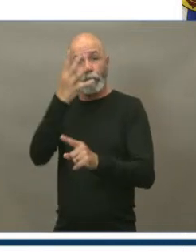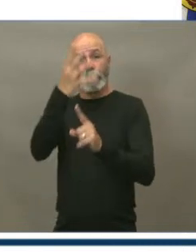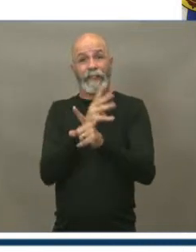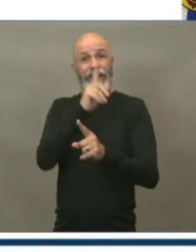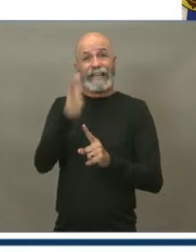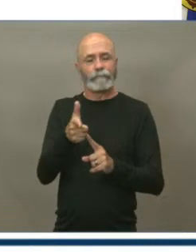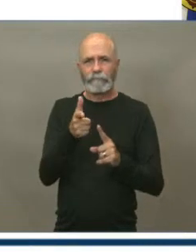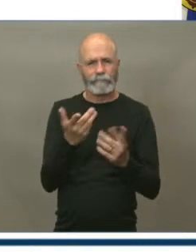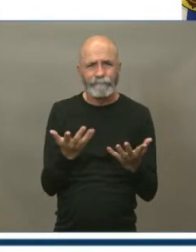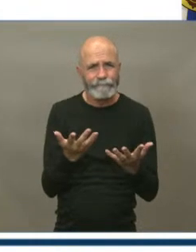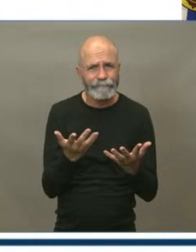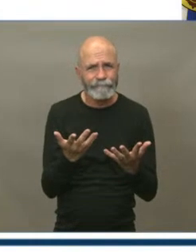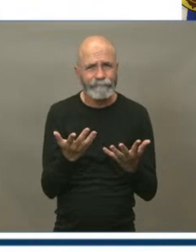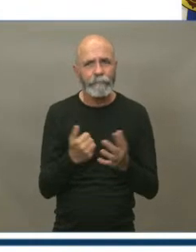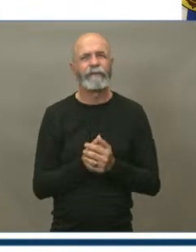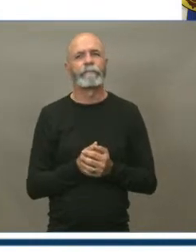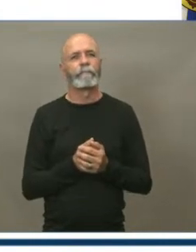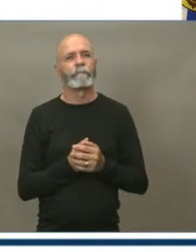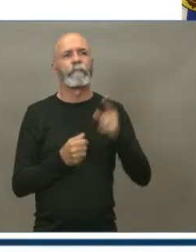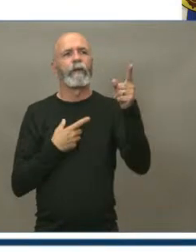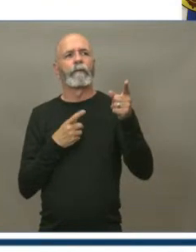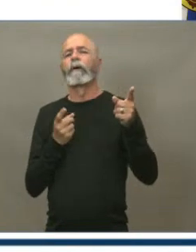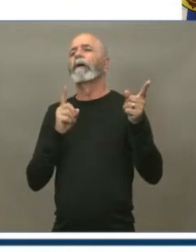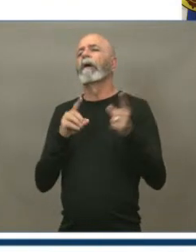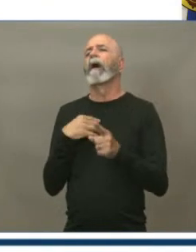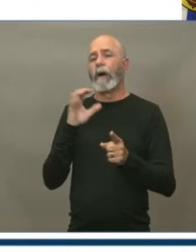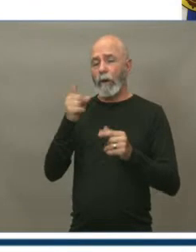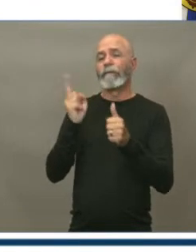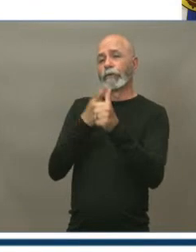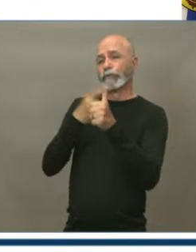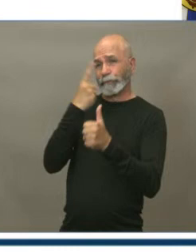individuals expect for their second doses that do lapse?